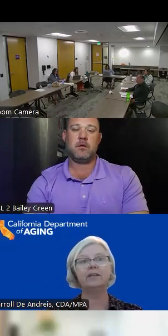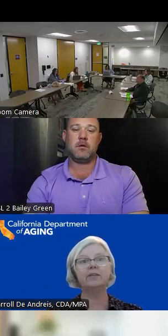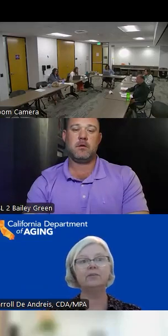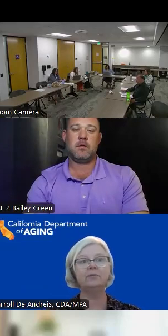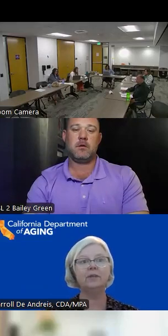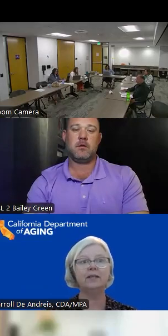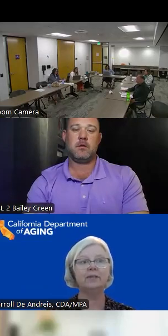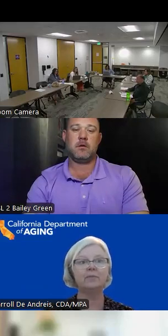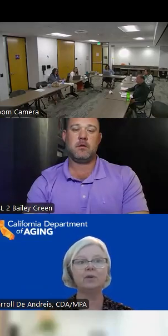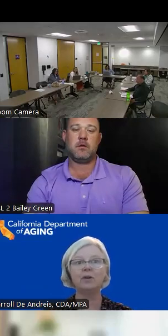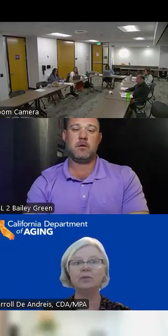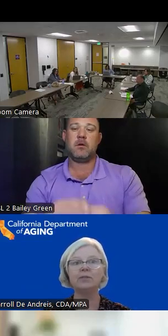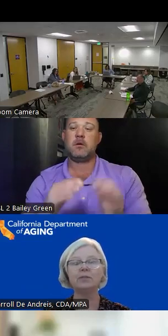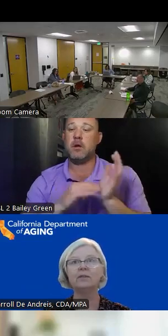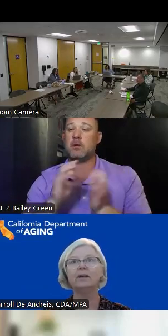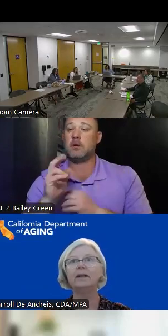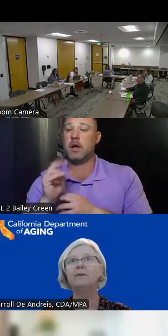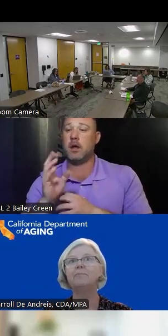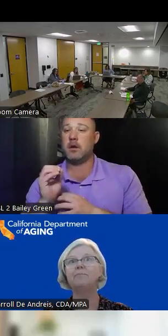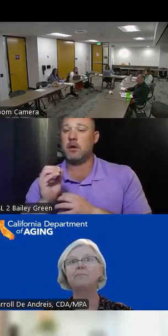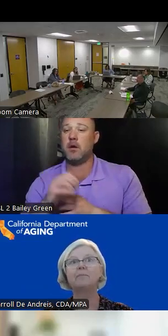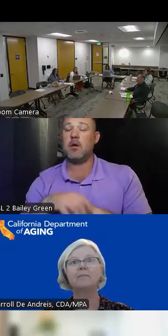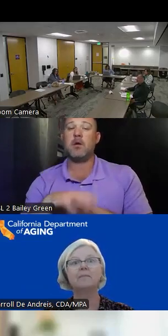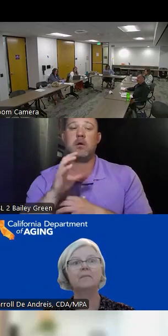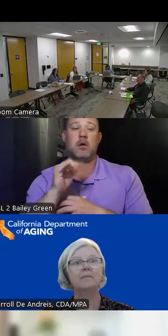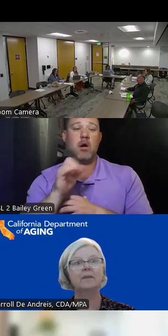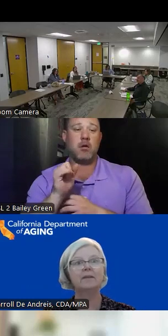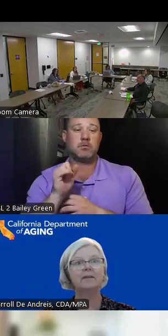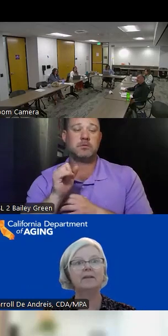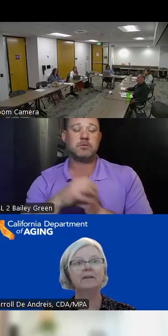Dr. Canio, Carlos,